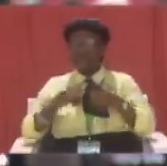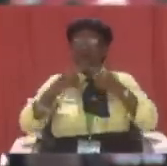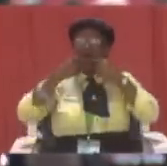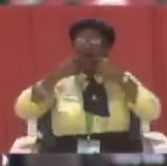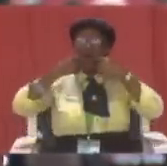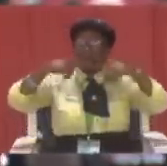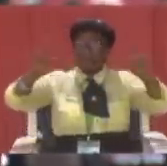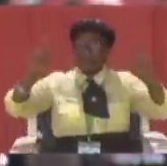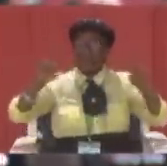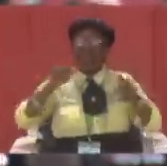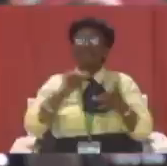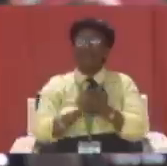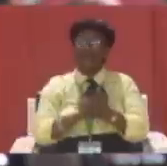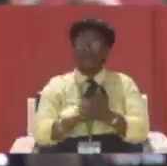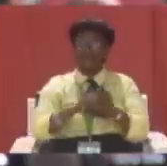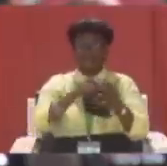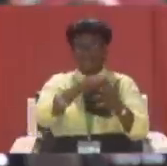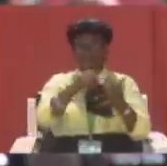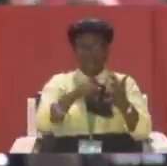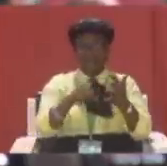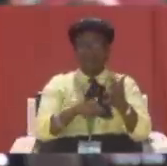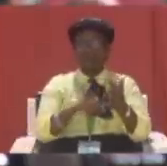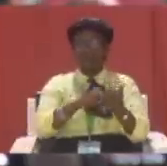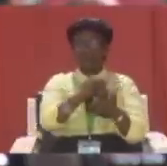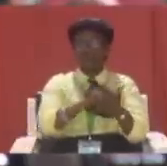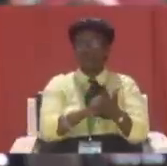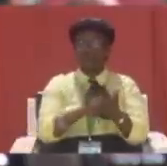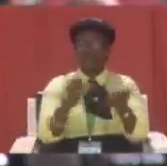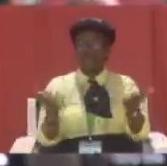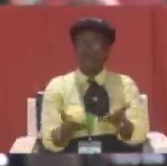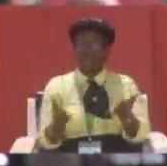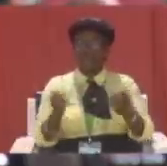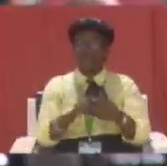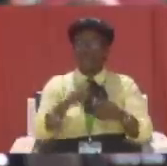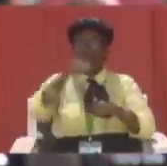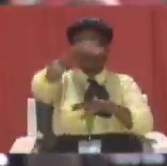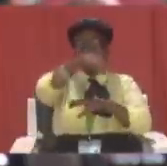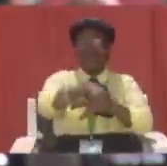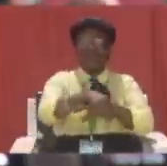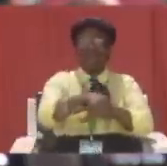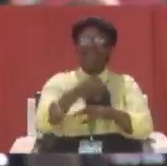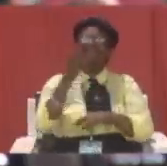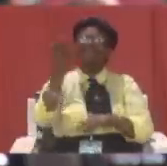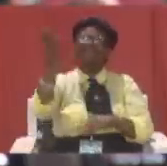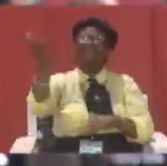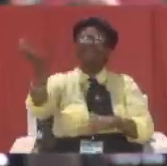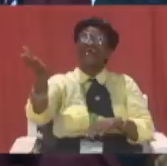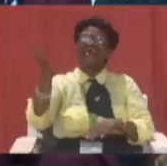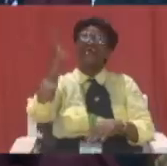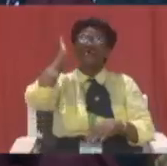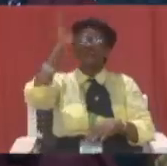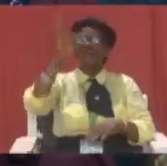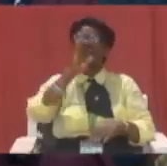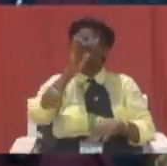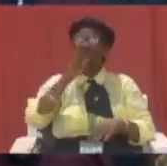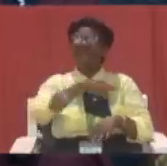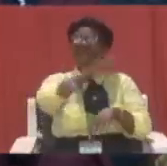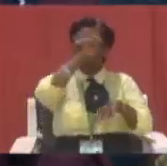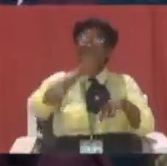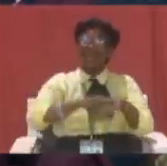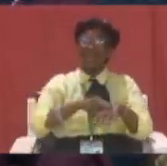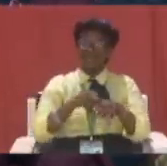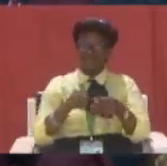that among those who are here tonight, there will be national leaders.